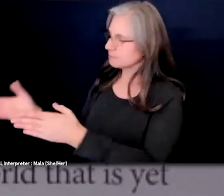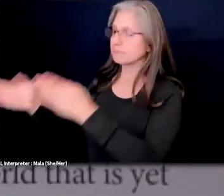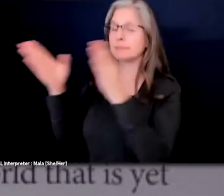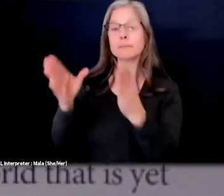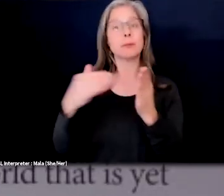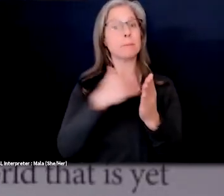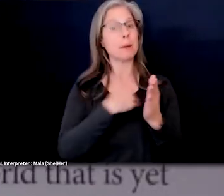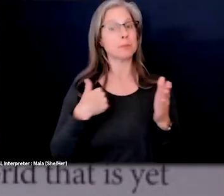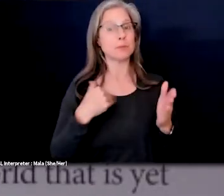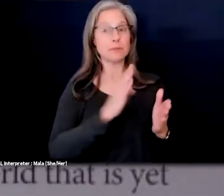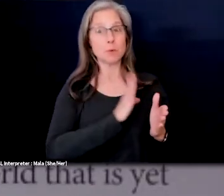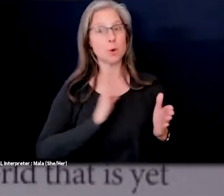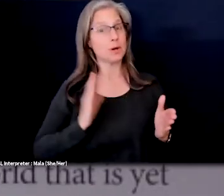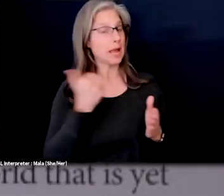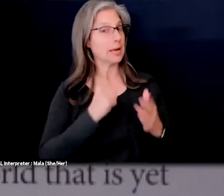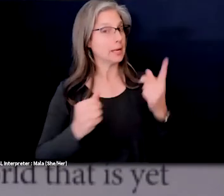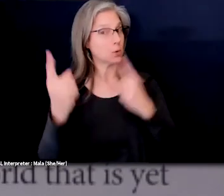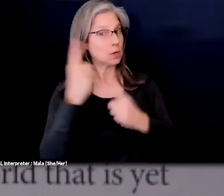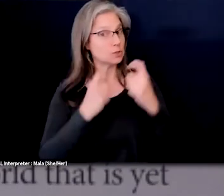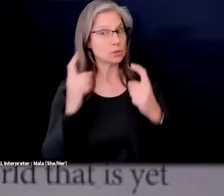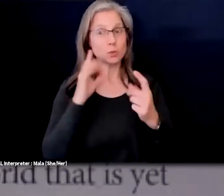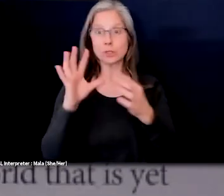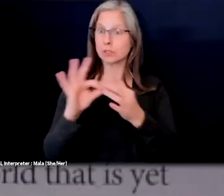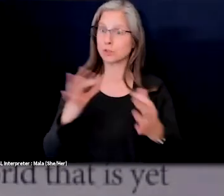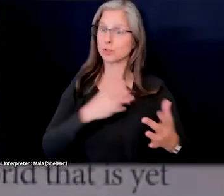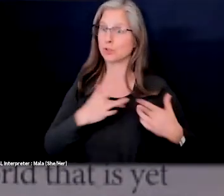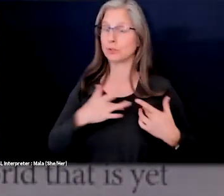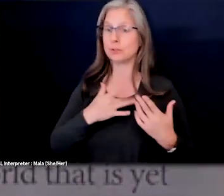of the board, are there any questions or concerns?